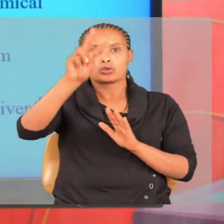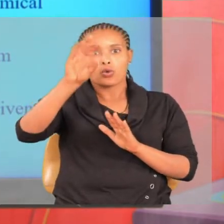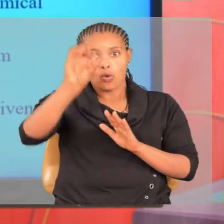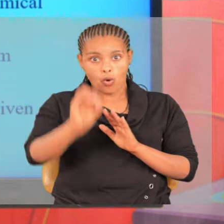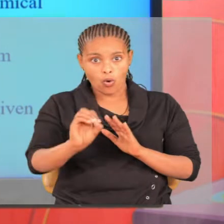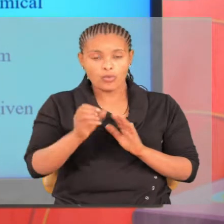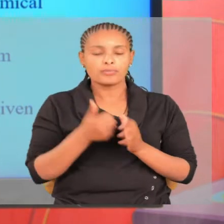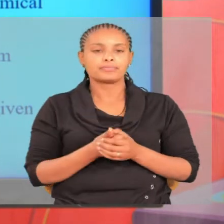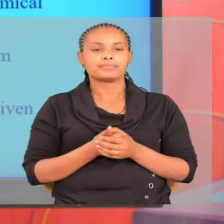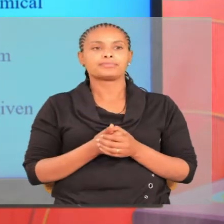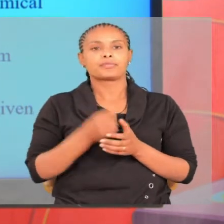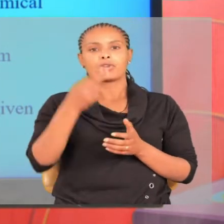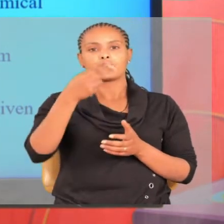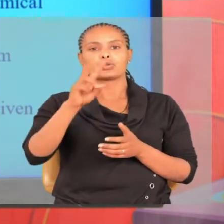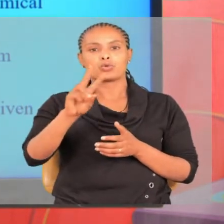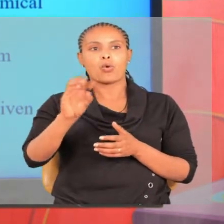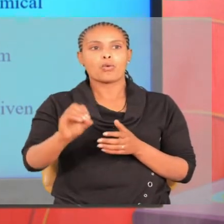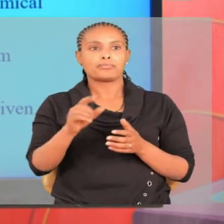H2O,